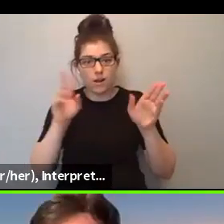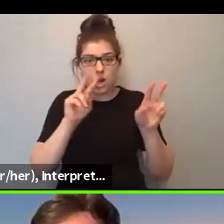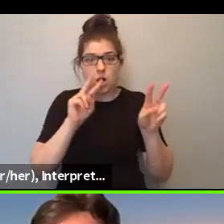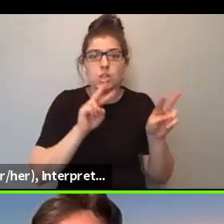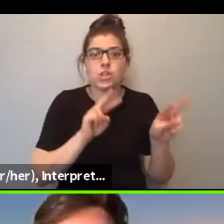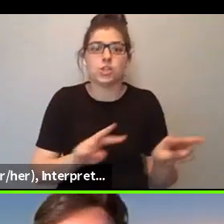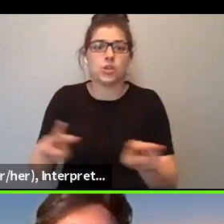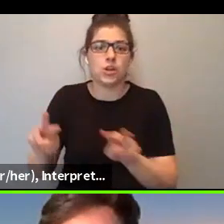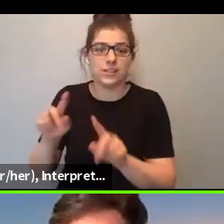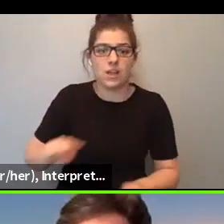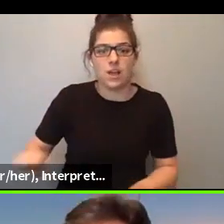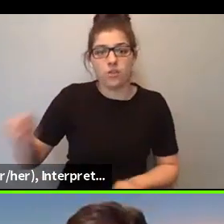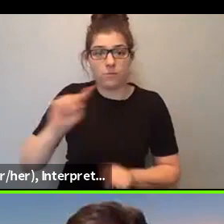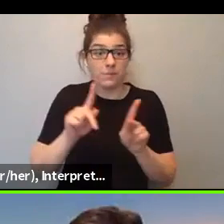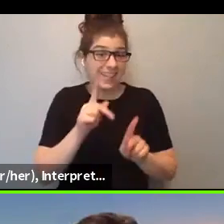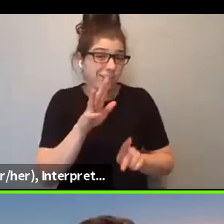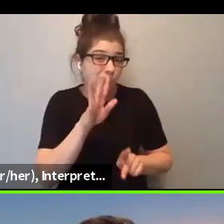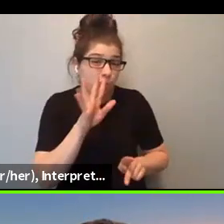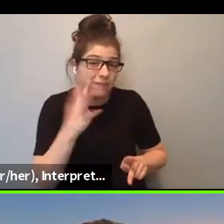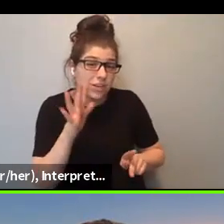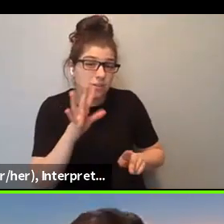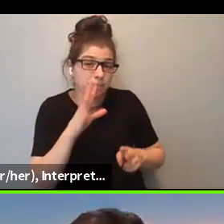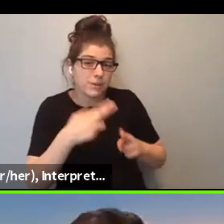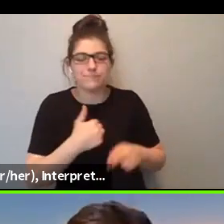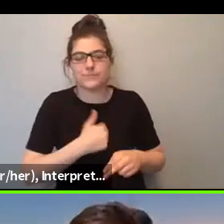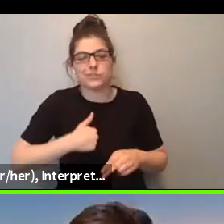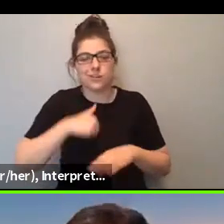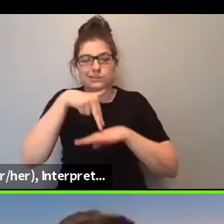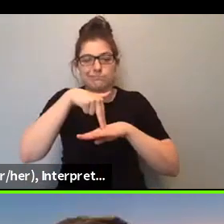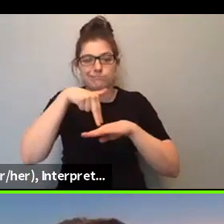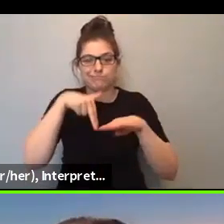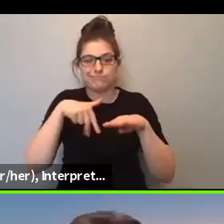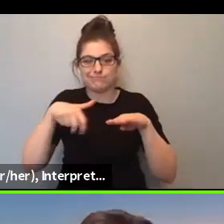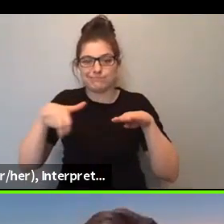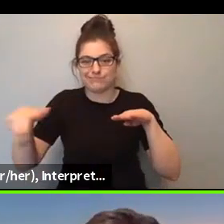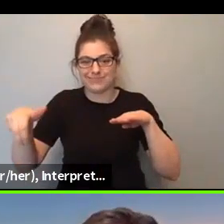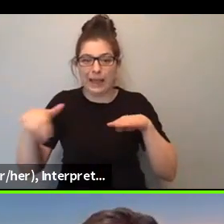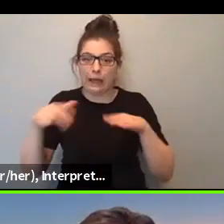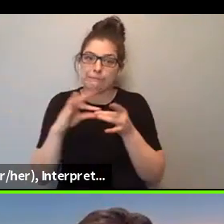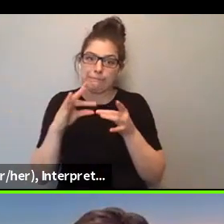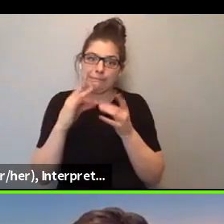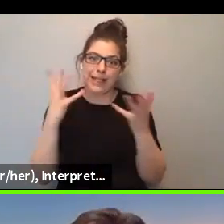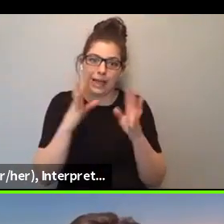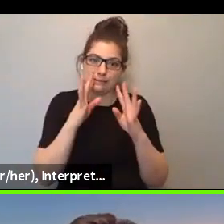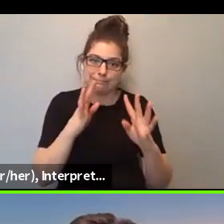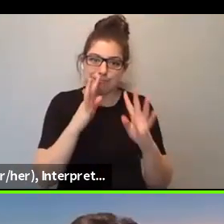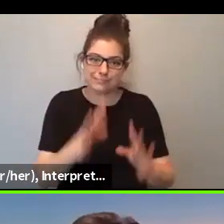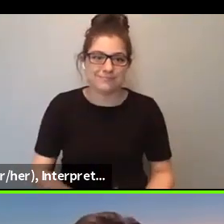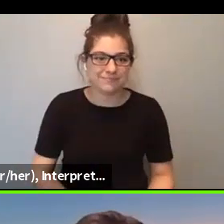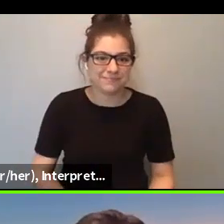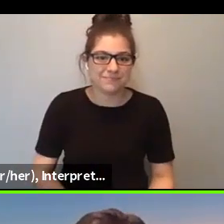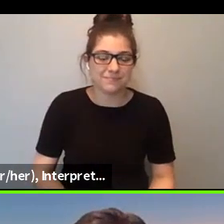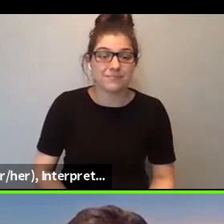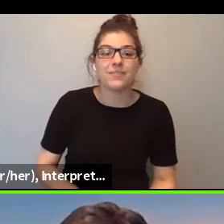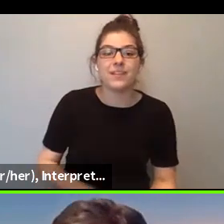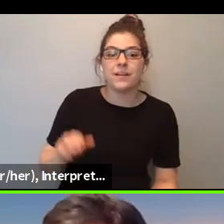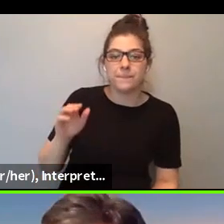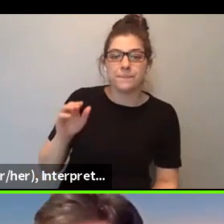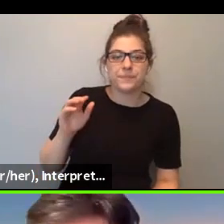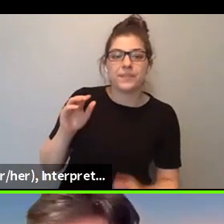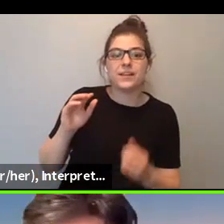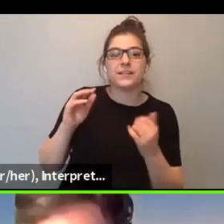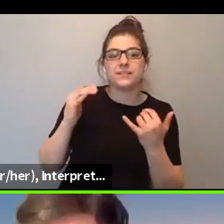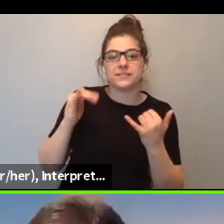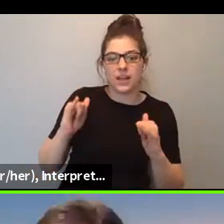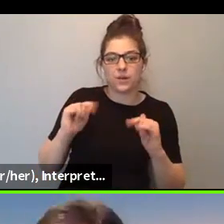labor movements that you mentioned in the introduction. Sorry, I'll stop. I just had a lot of things I want to say. Not sorry, really. Thank you. Thank you,